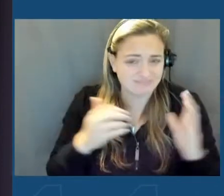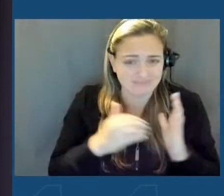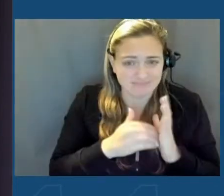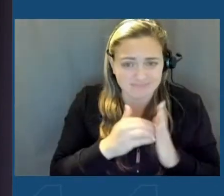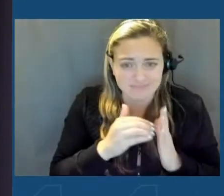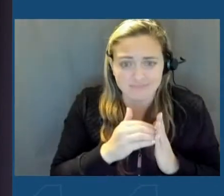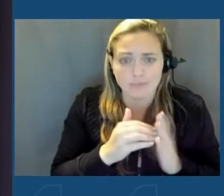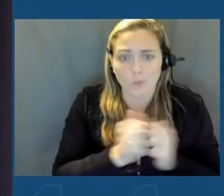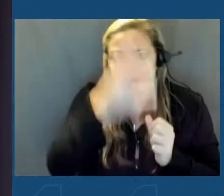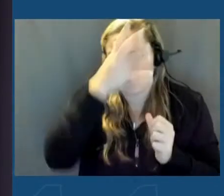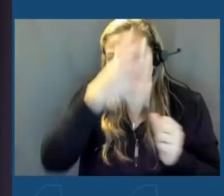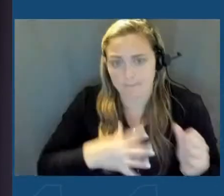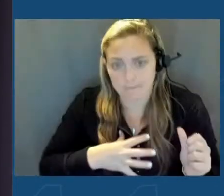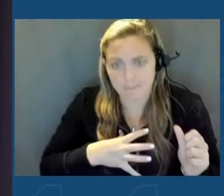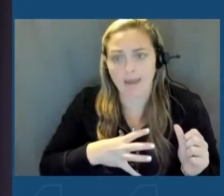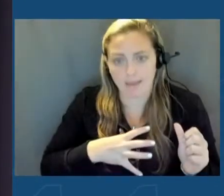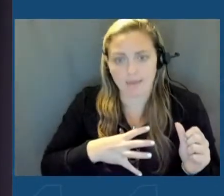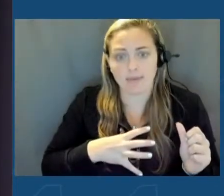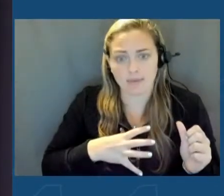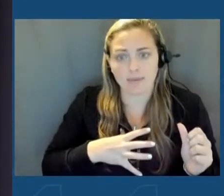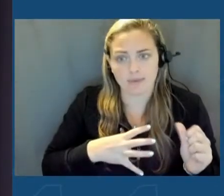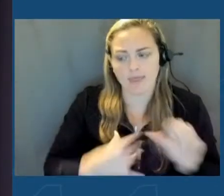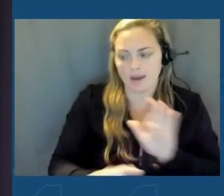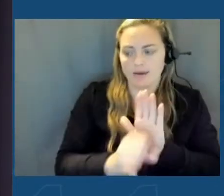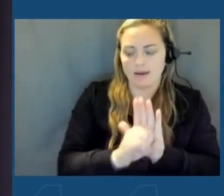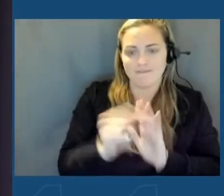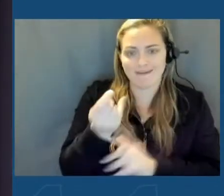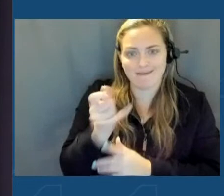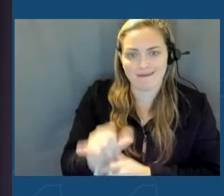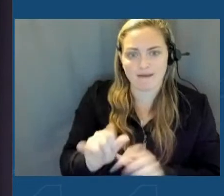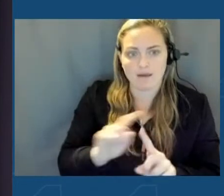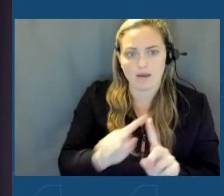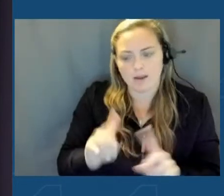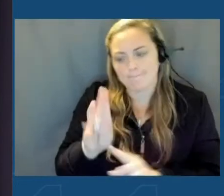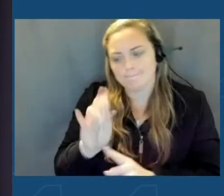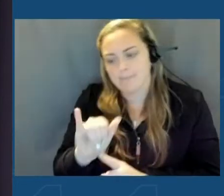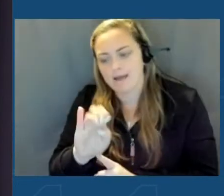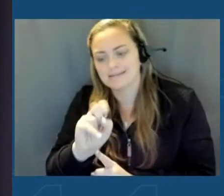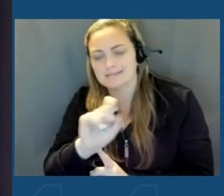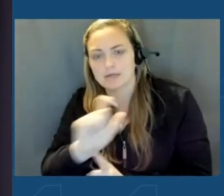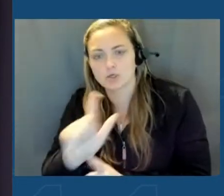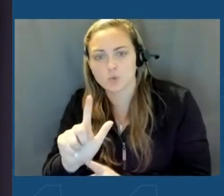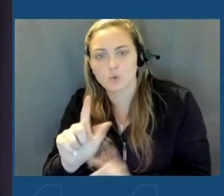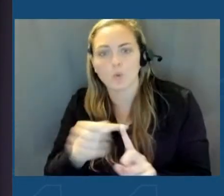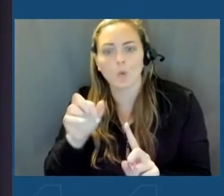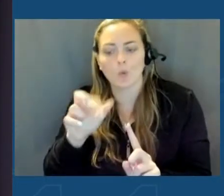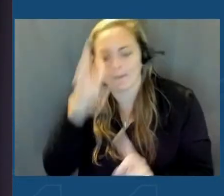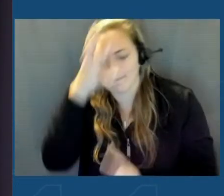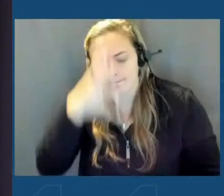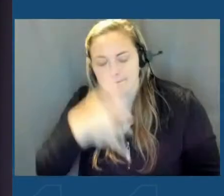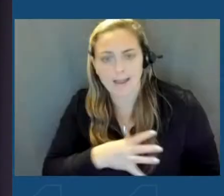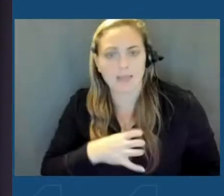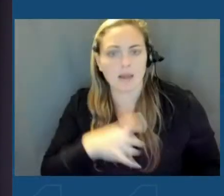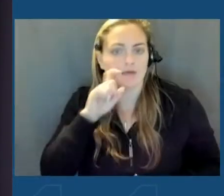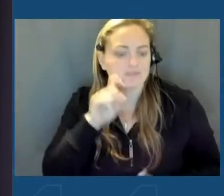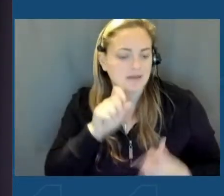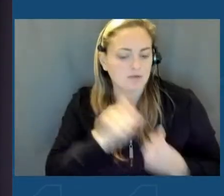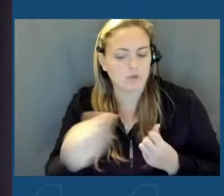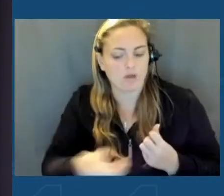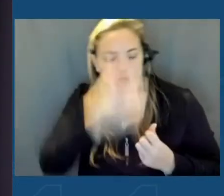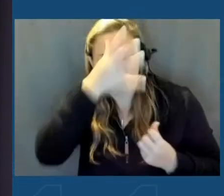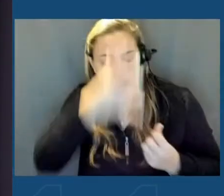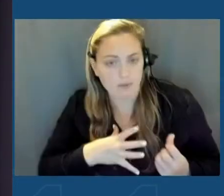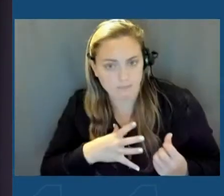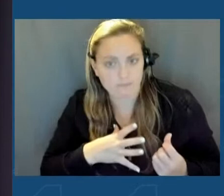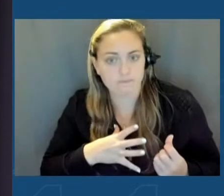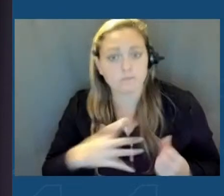among men who identify as gay, bisexual, or as men who have sex with men. We